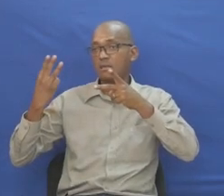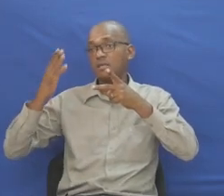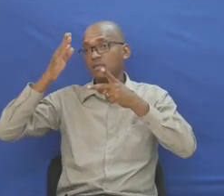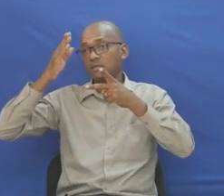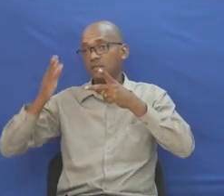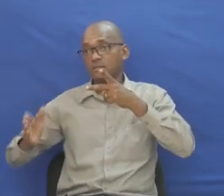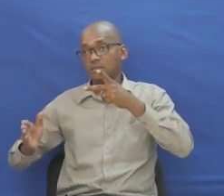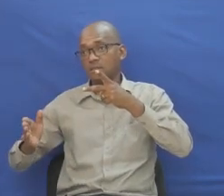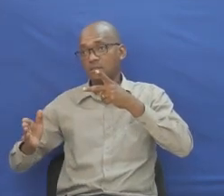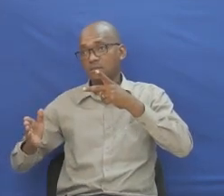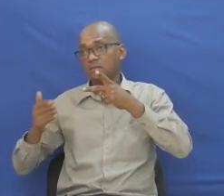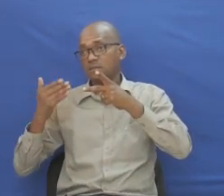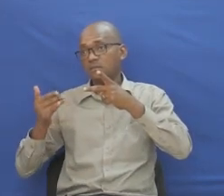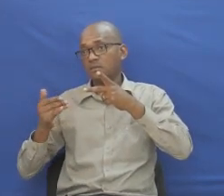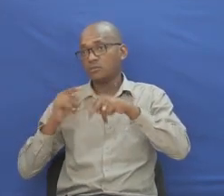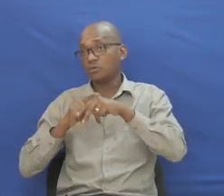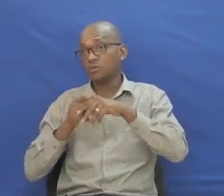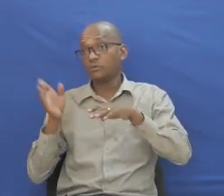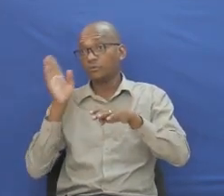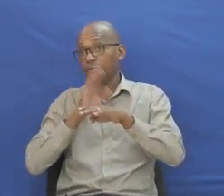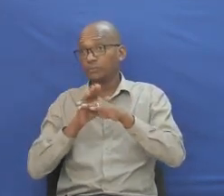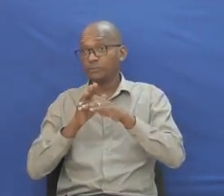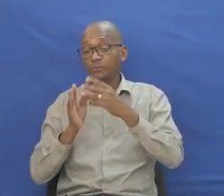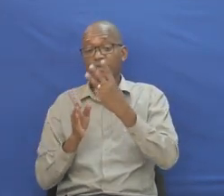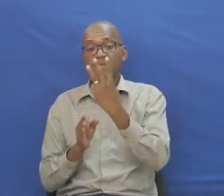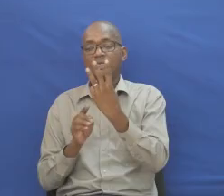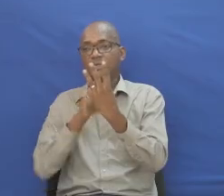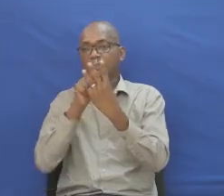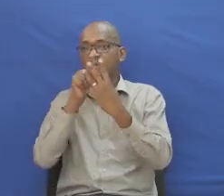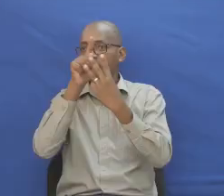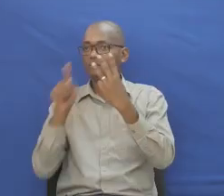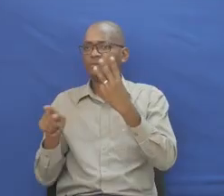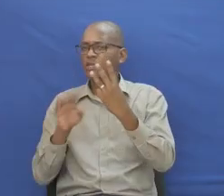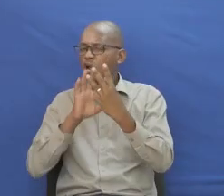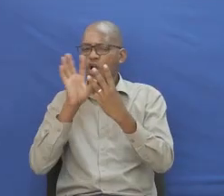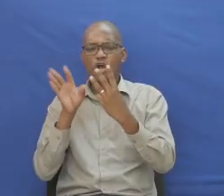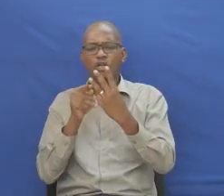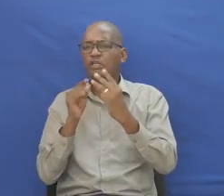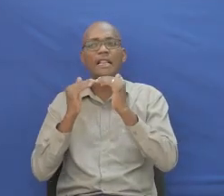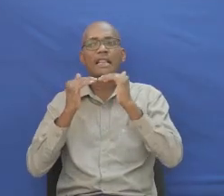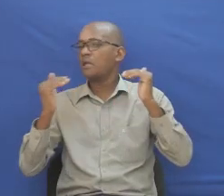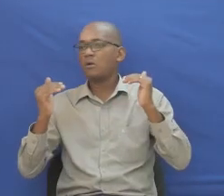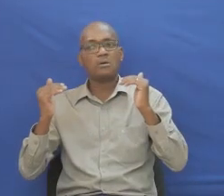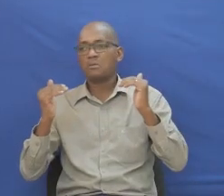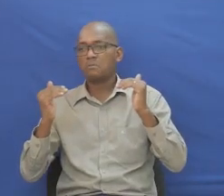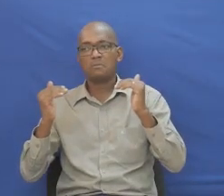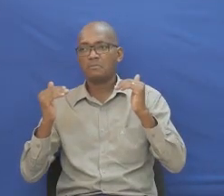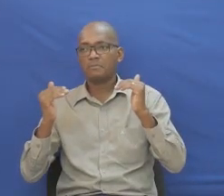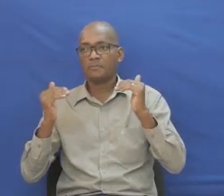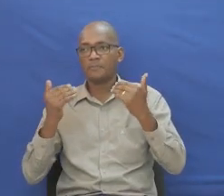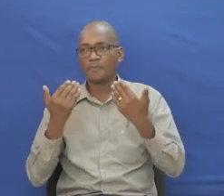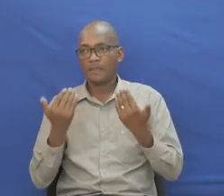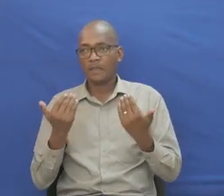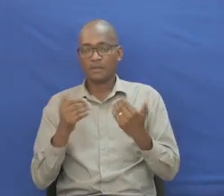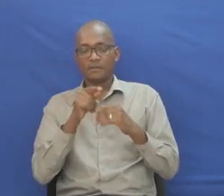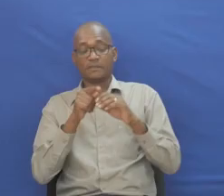Once we observe these three sides, we find that all of them, they're not equal. This side, this angle,